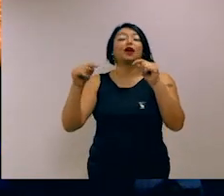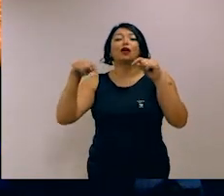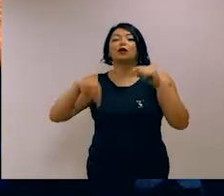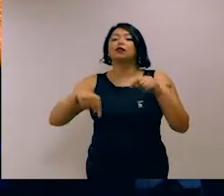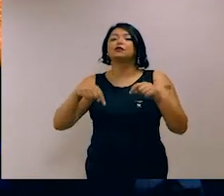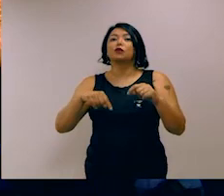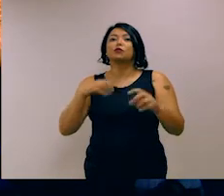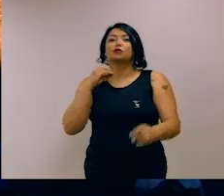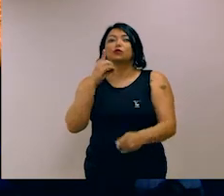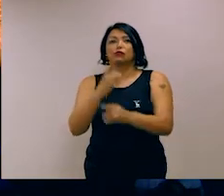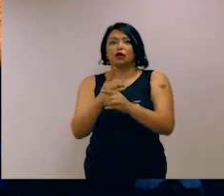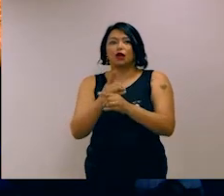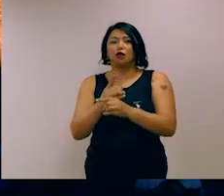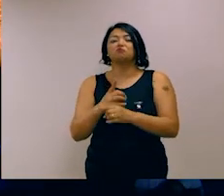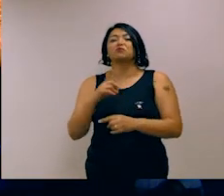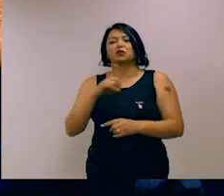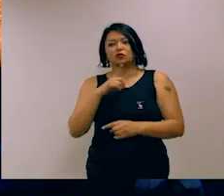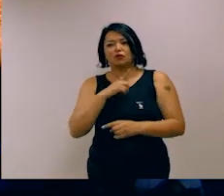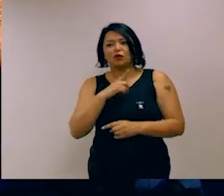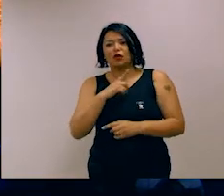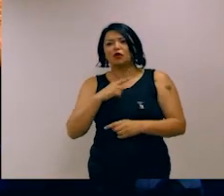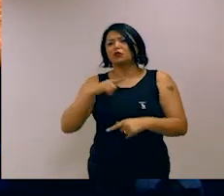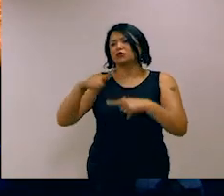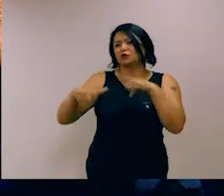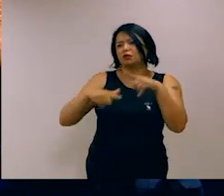here and